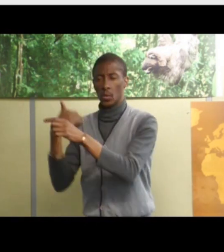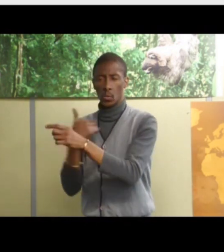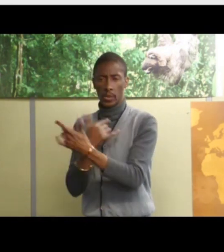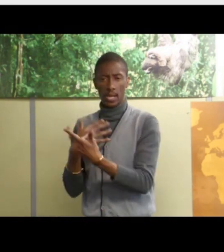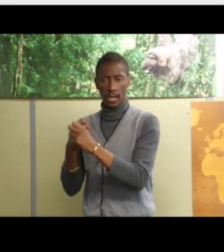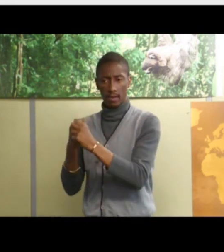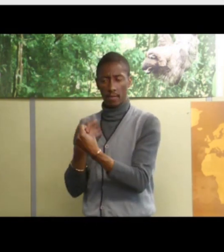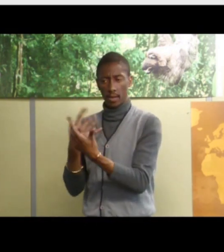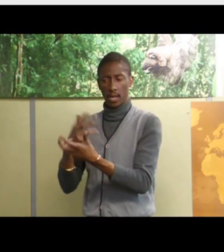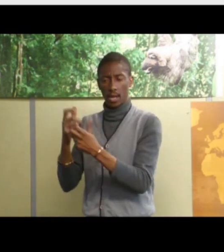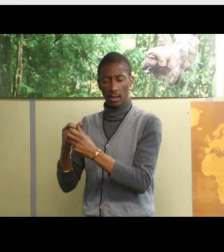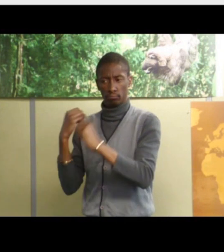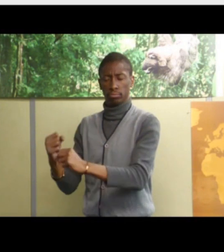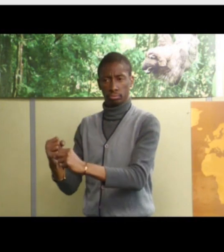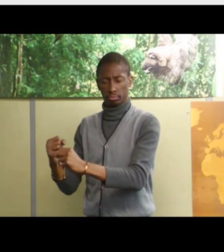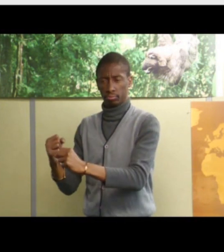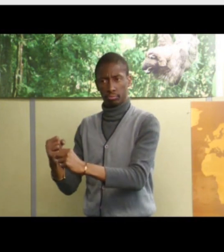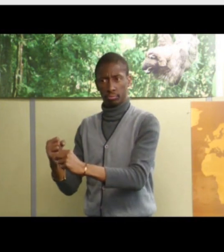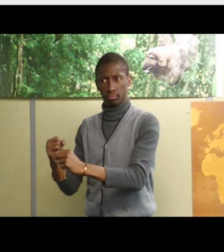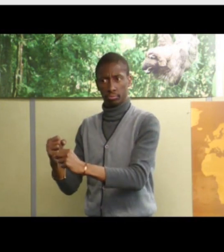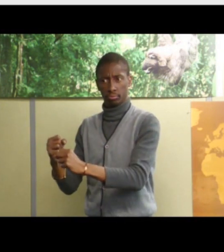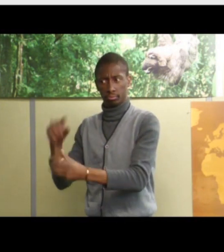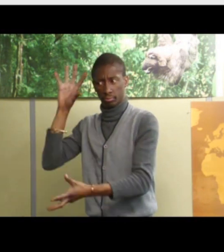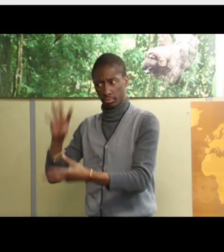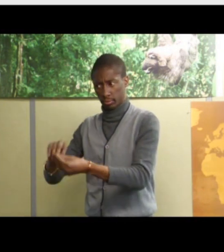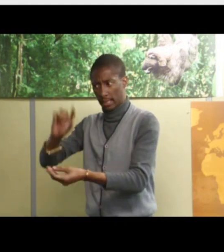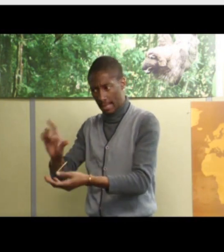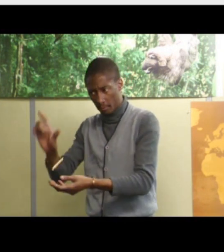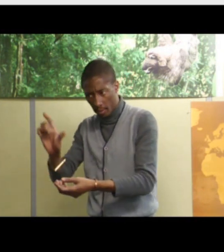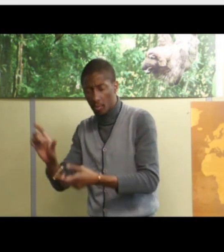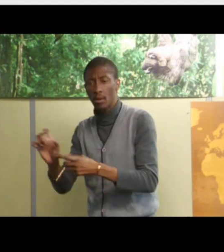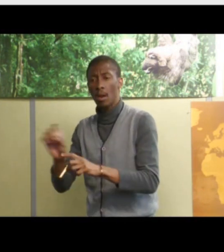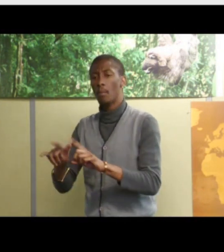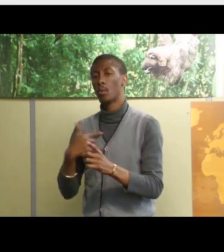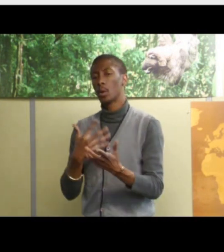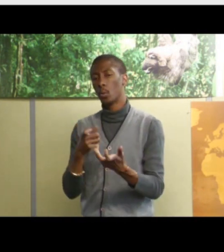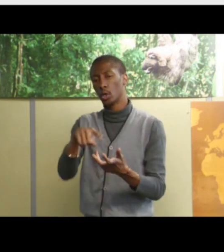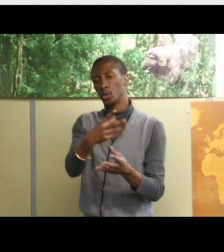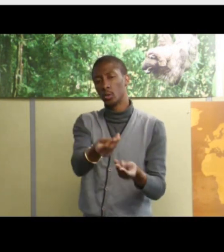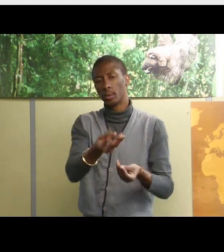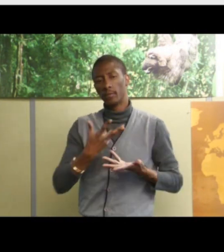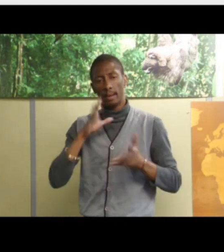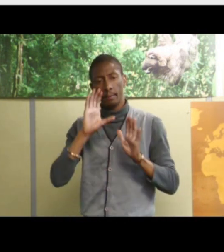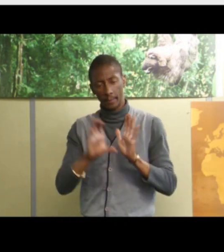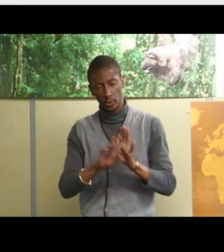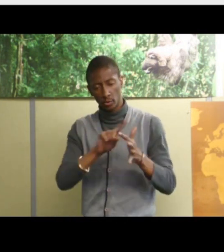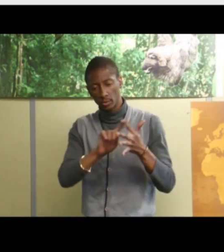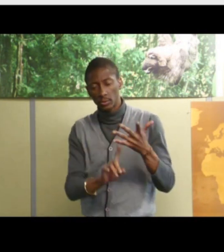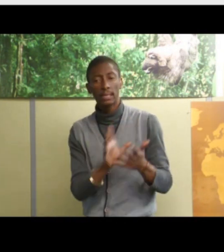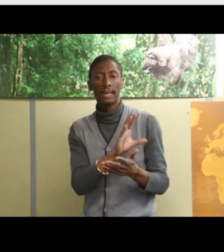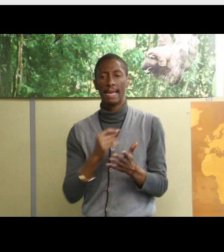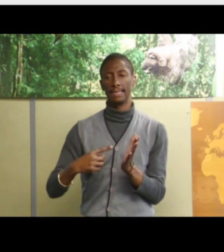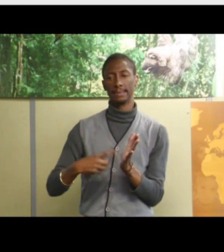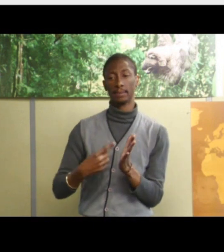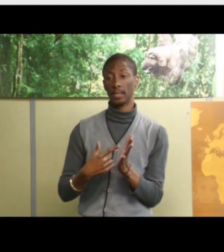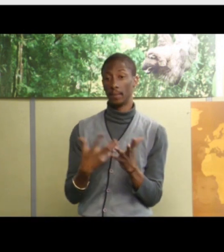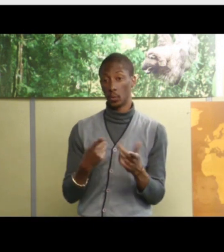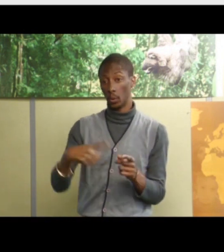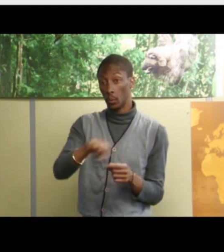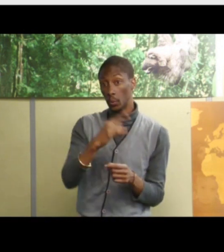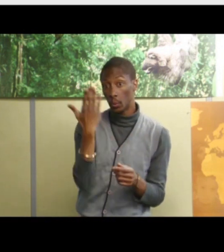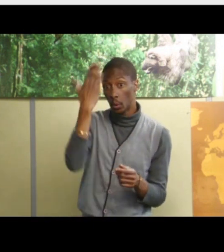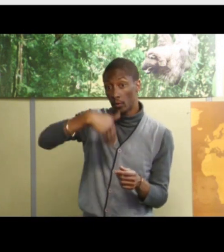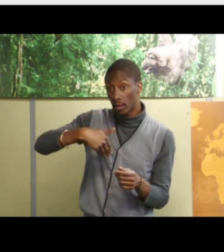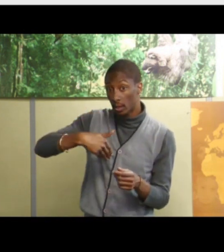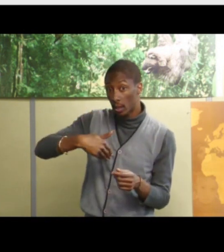but typically we're looking for you to provide those images And what is sometimes overlooked is that